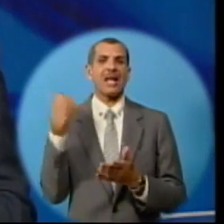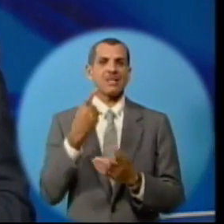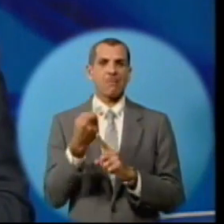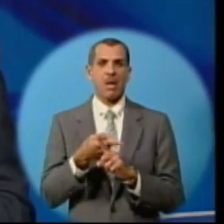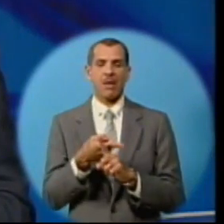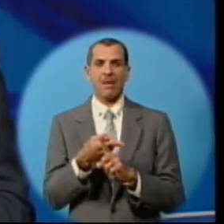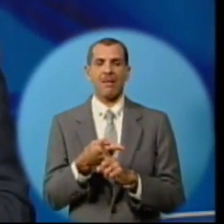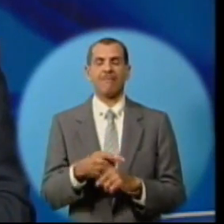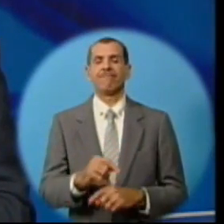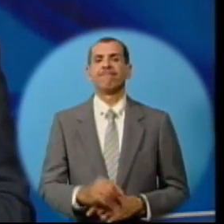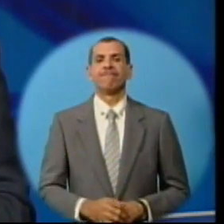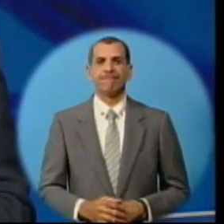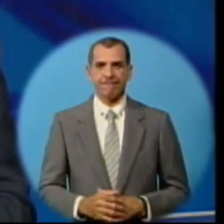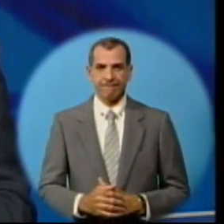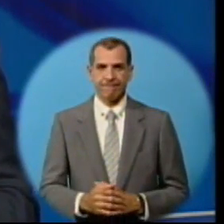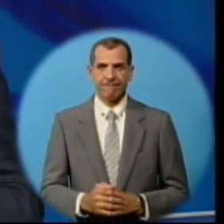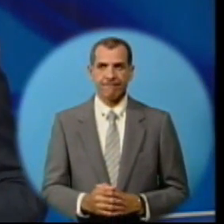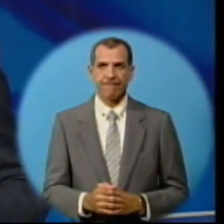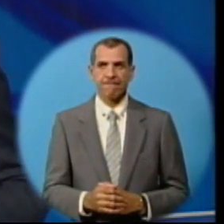Ford has that story.